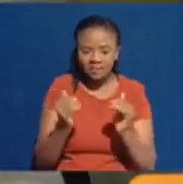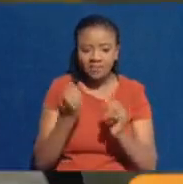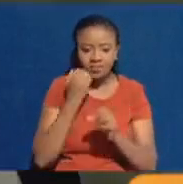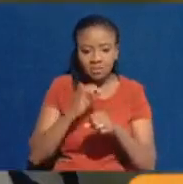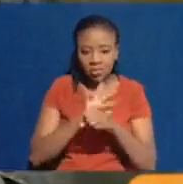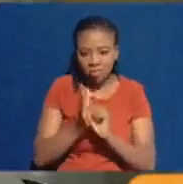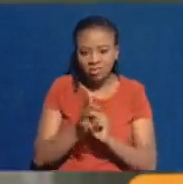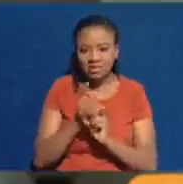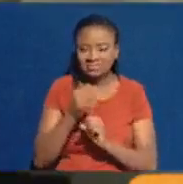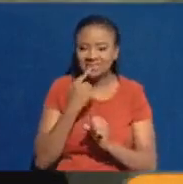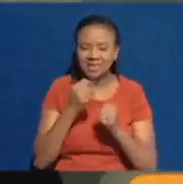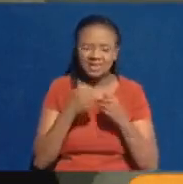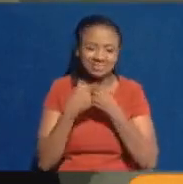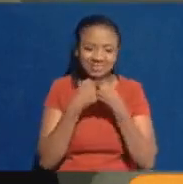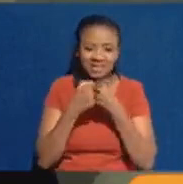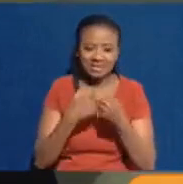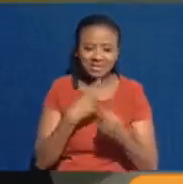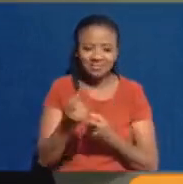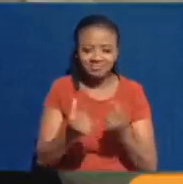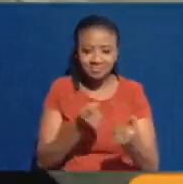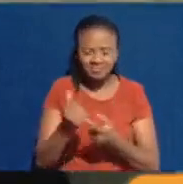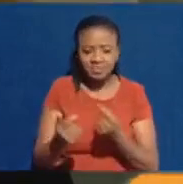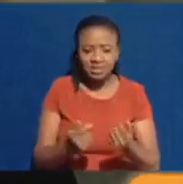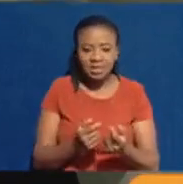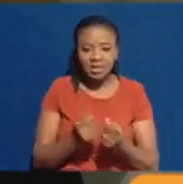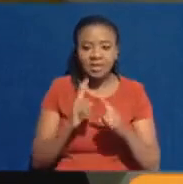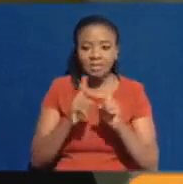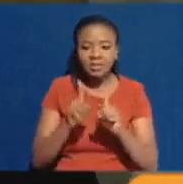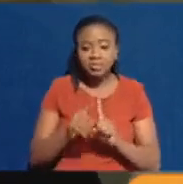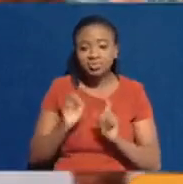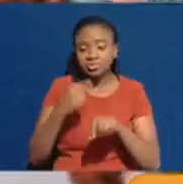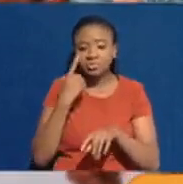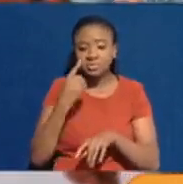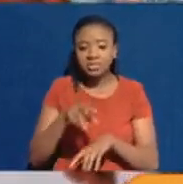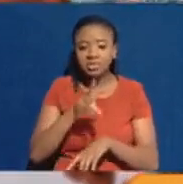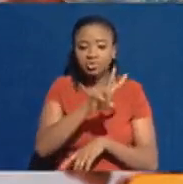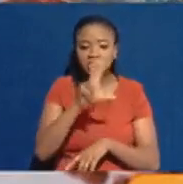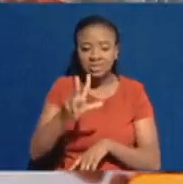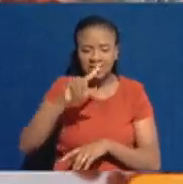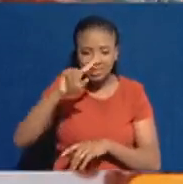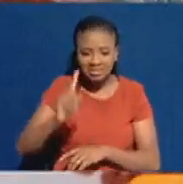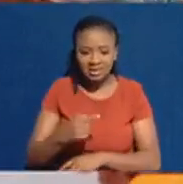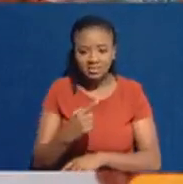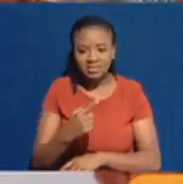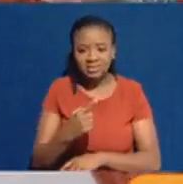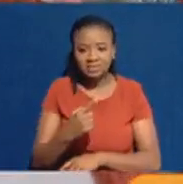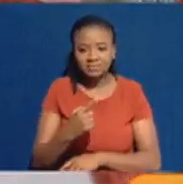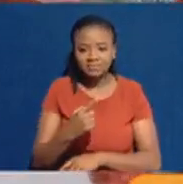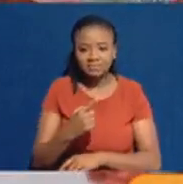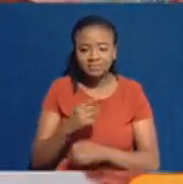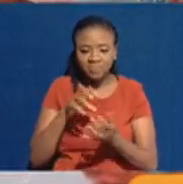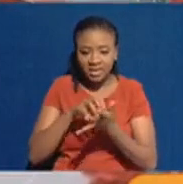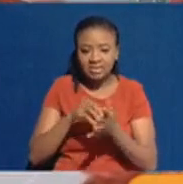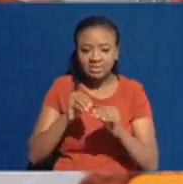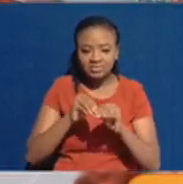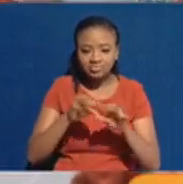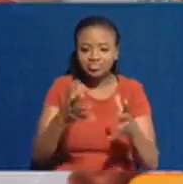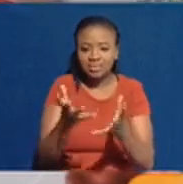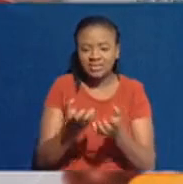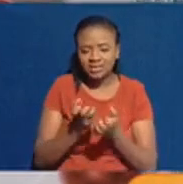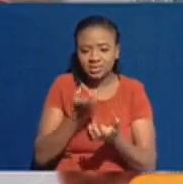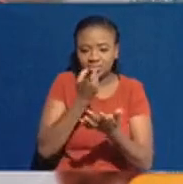worrying picture. The projection indicates that the pandemic will see over 23,000 symptomatic cases that will require